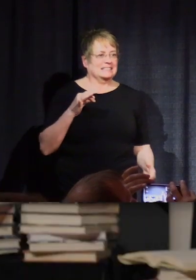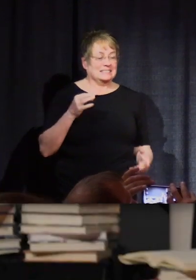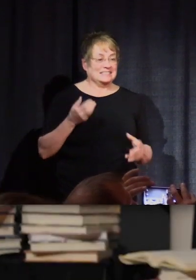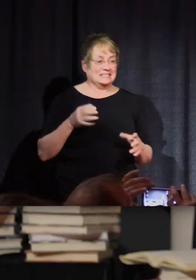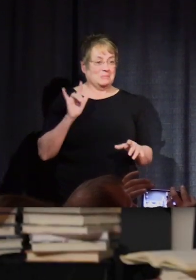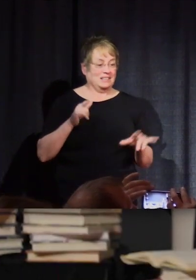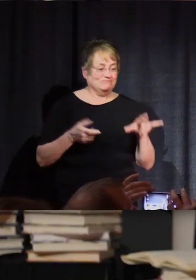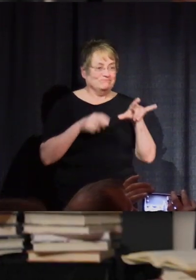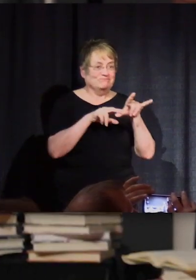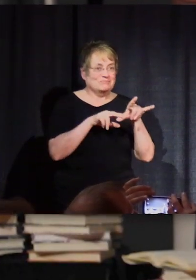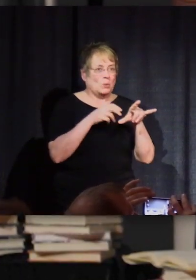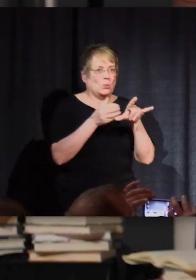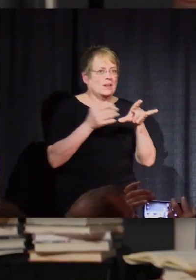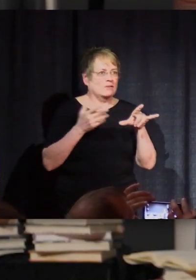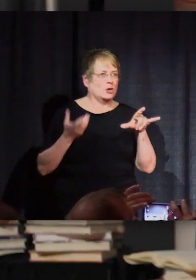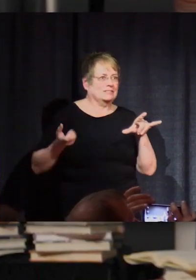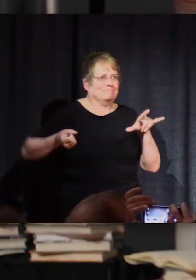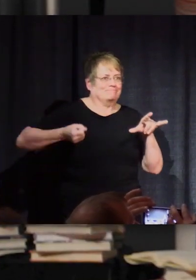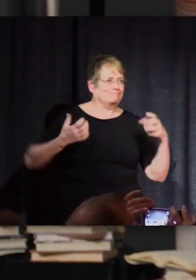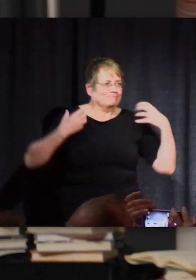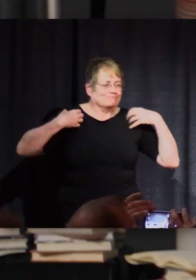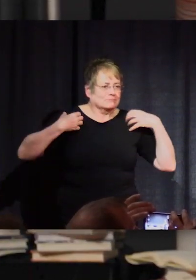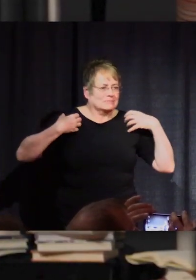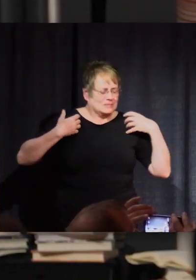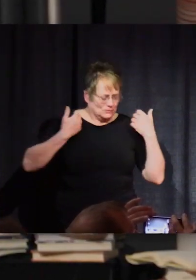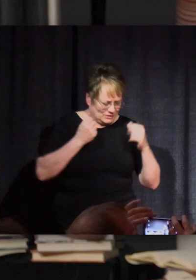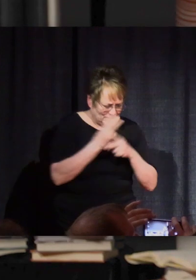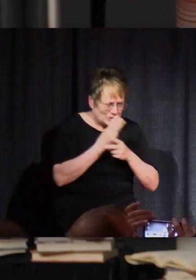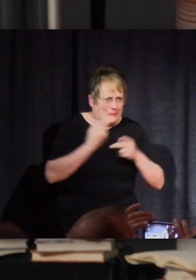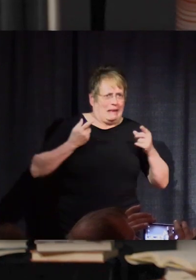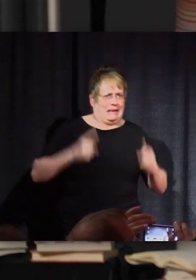carry, trying to make sense of my reality and what happened.